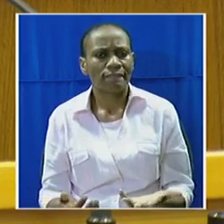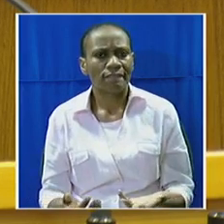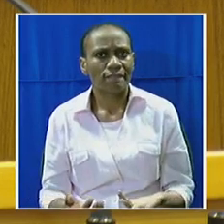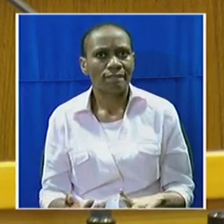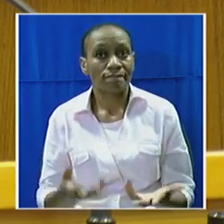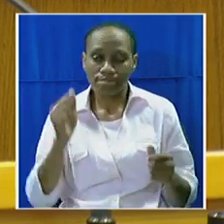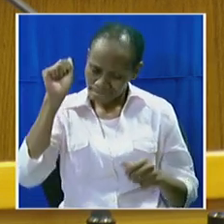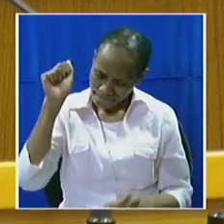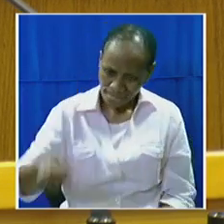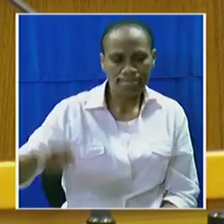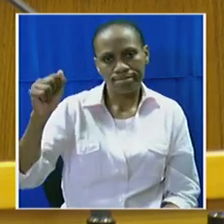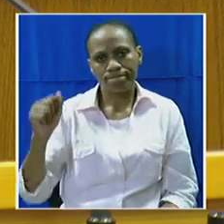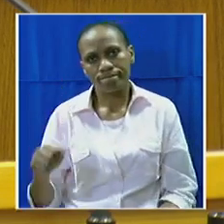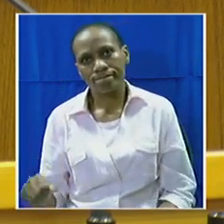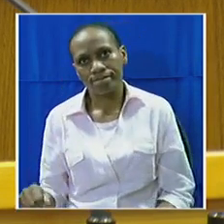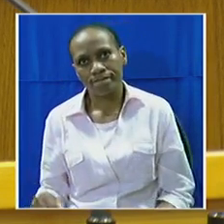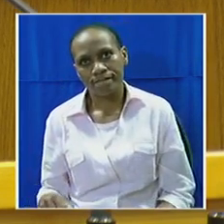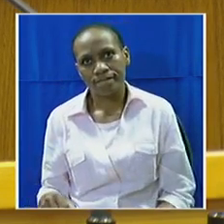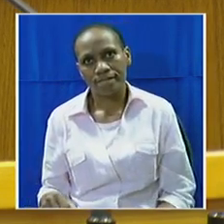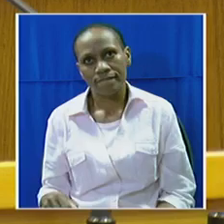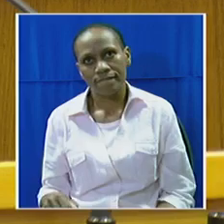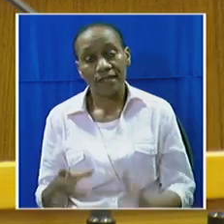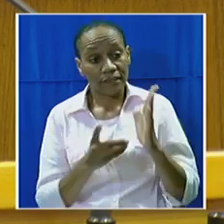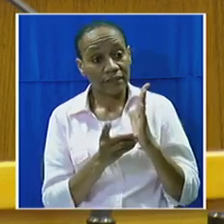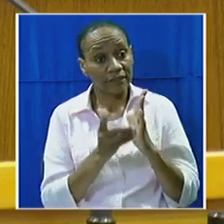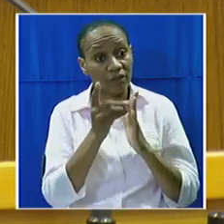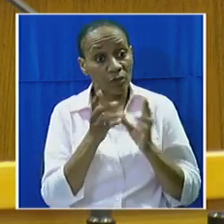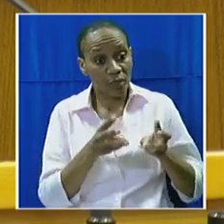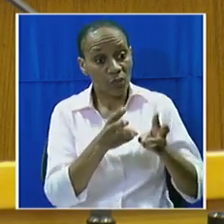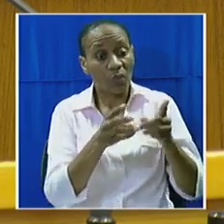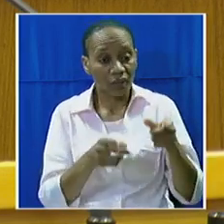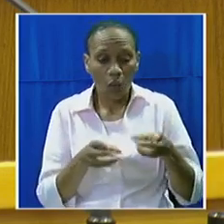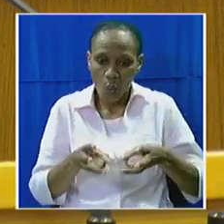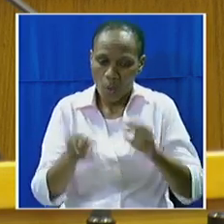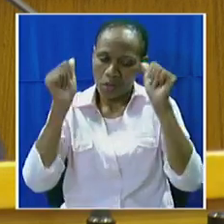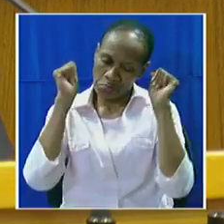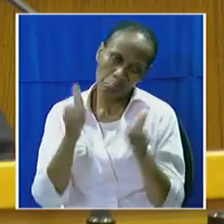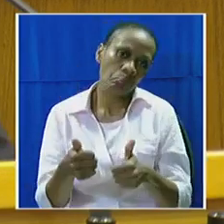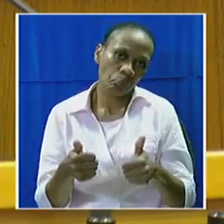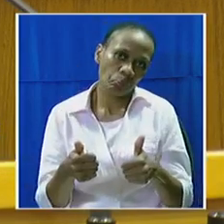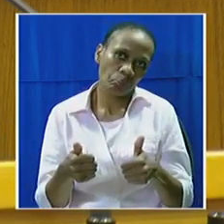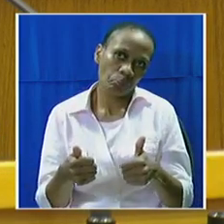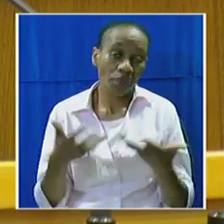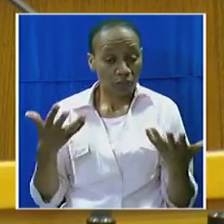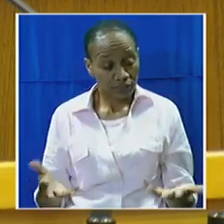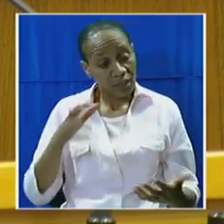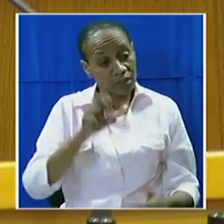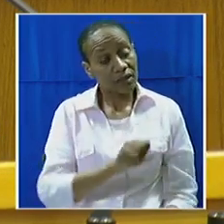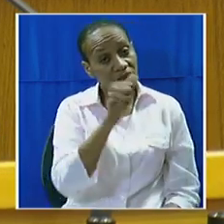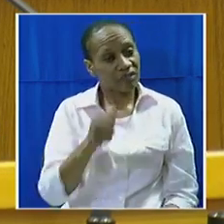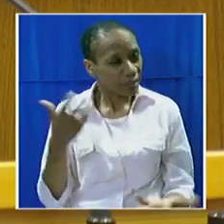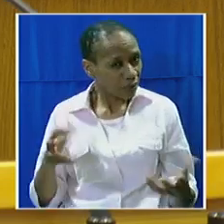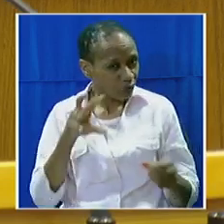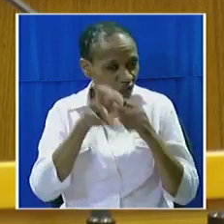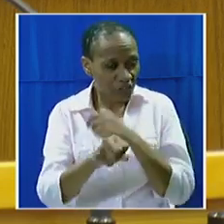And indeed, the development model is the way. For South Africa to realize the